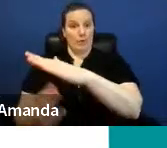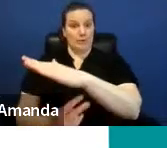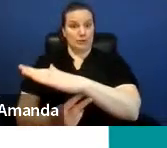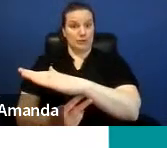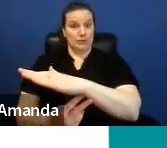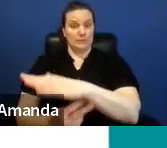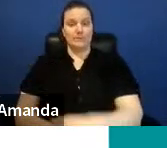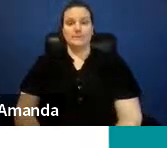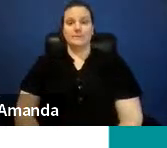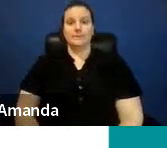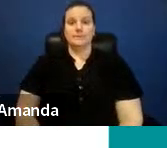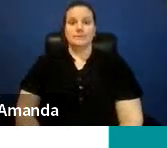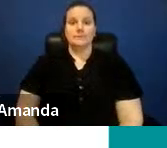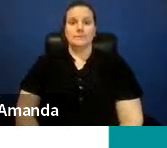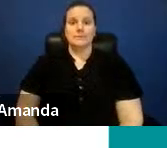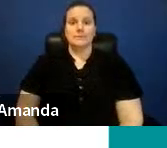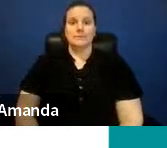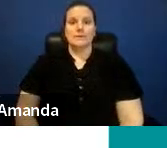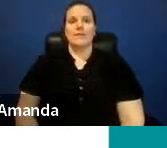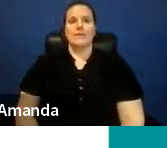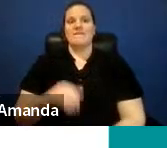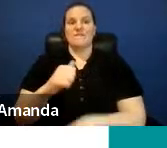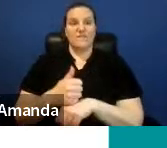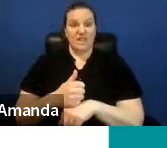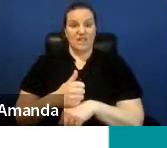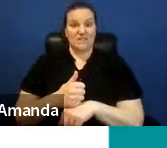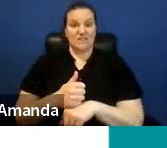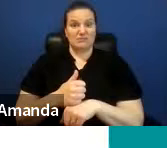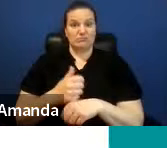the fixed configuration